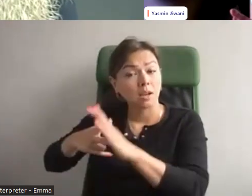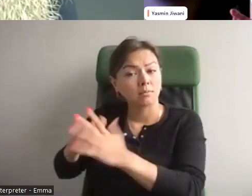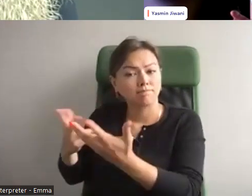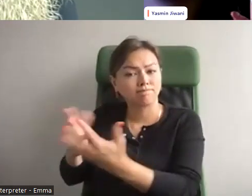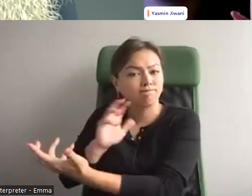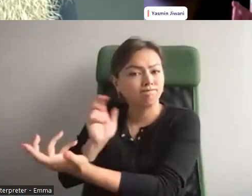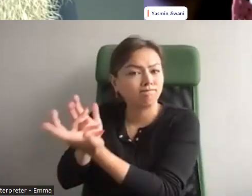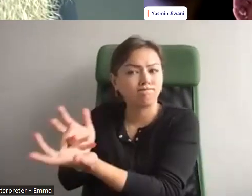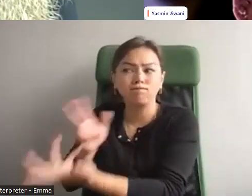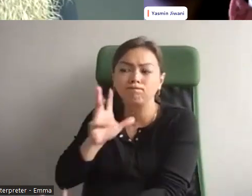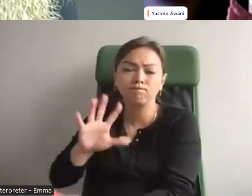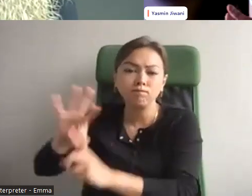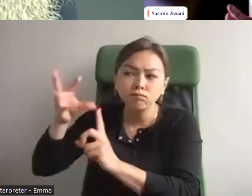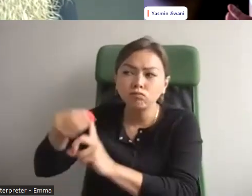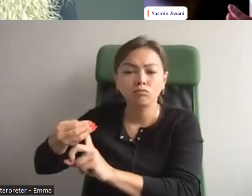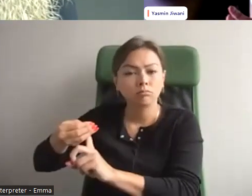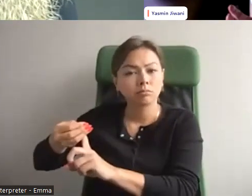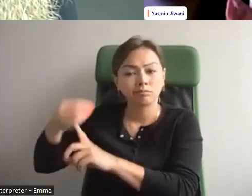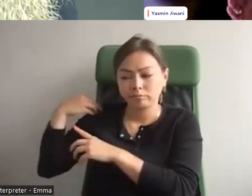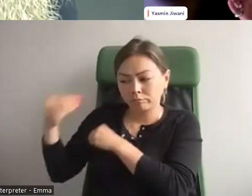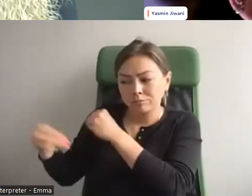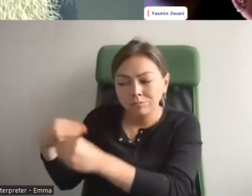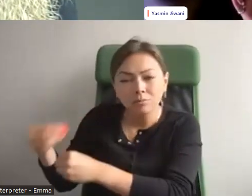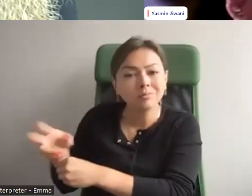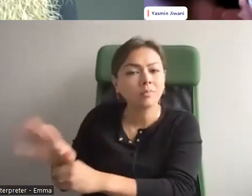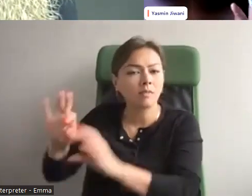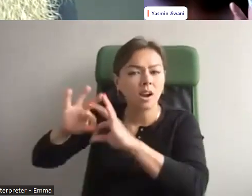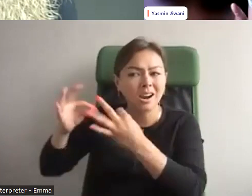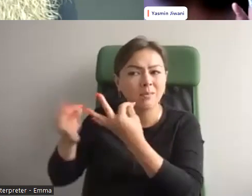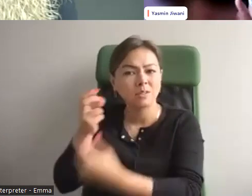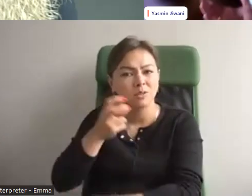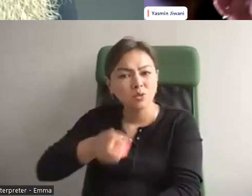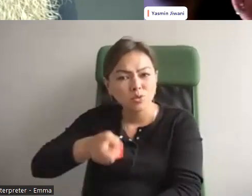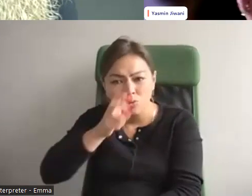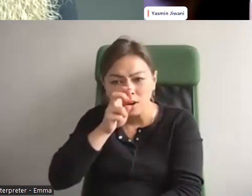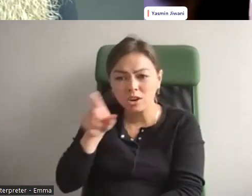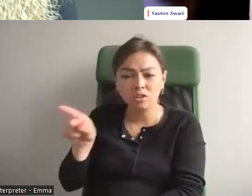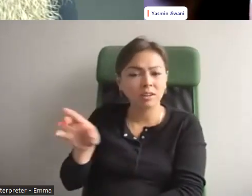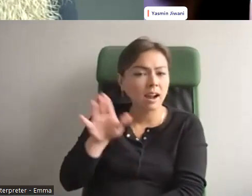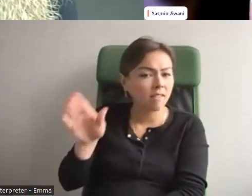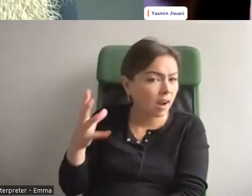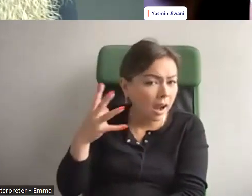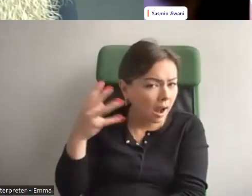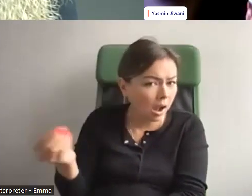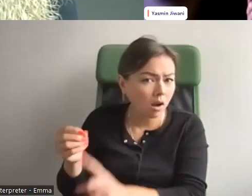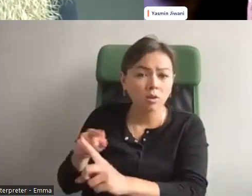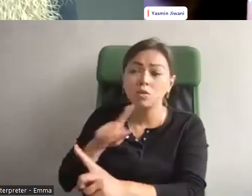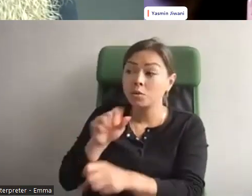comes from a very strict family. They wouldn't let her go out. So consequently, she left home, and look what happened to